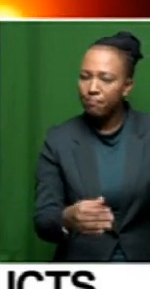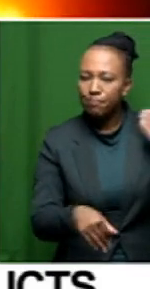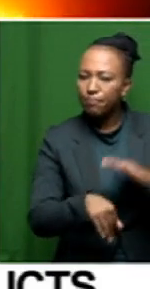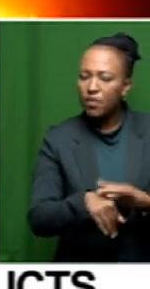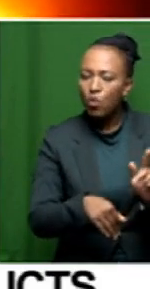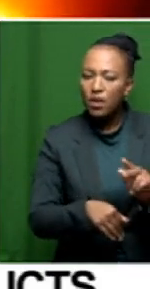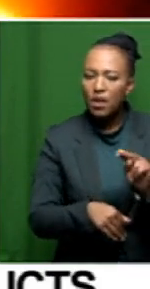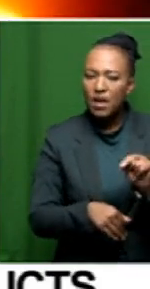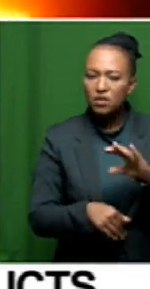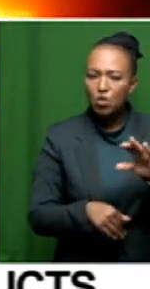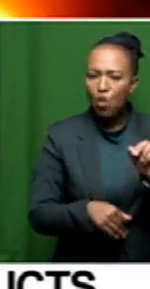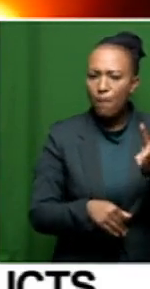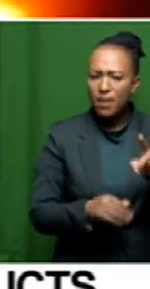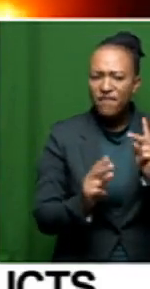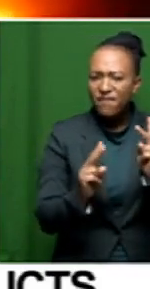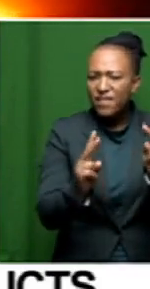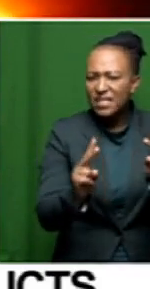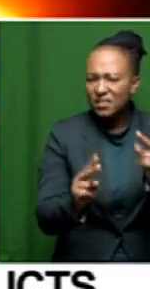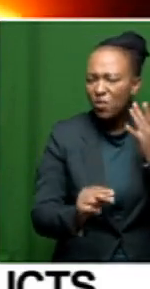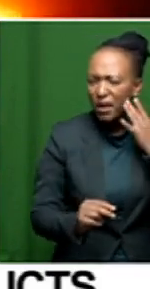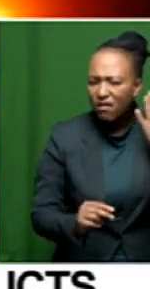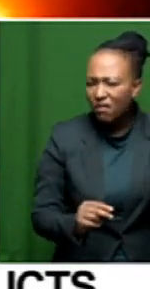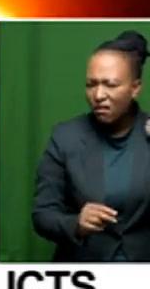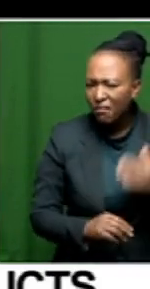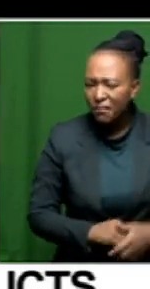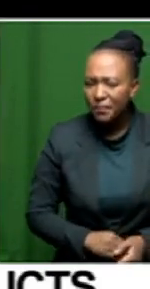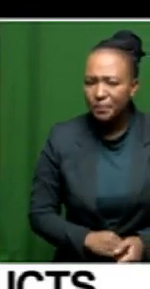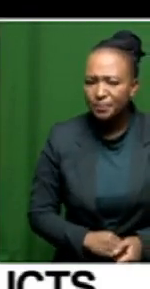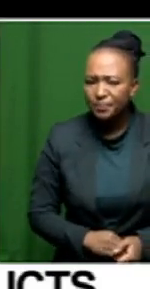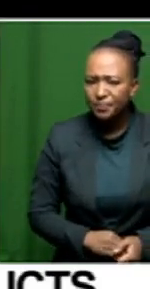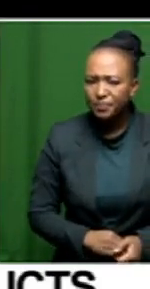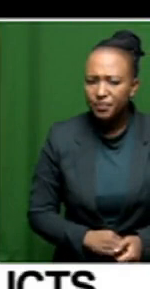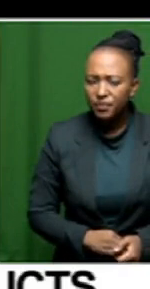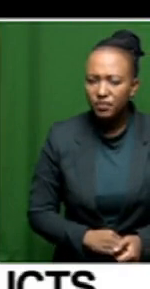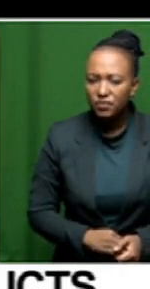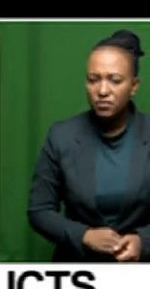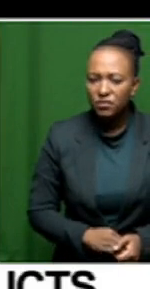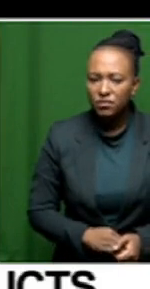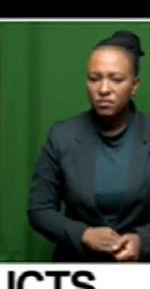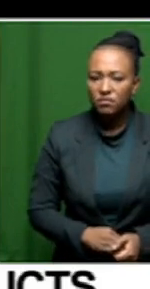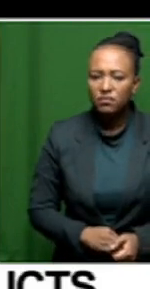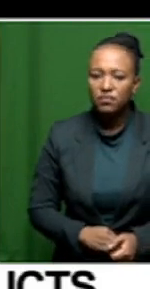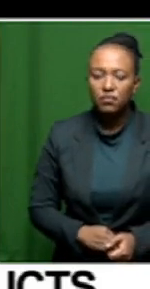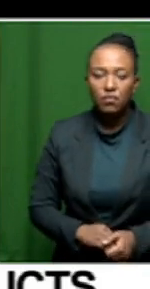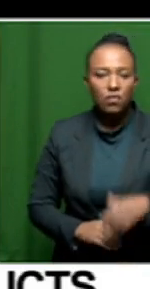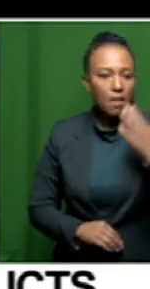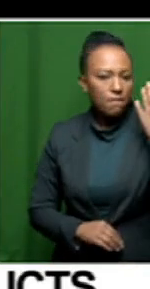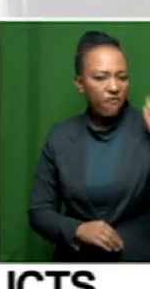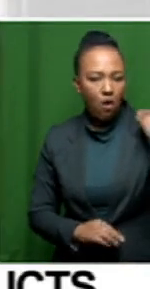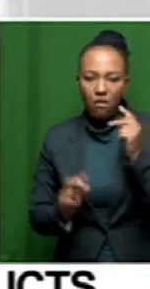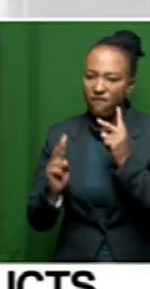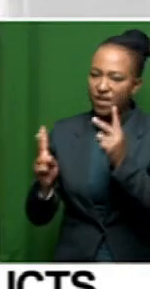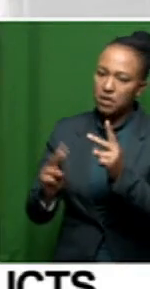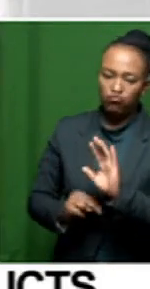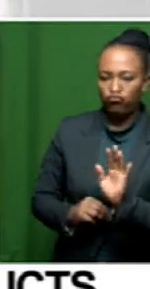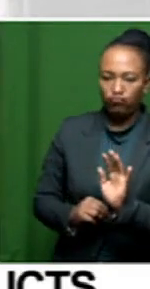time that the NCOP paid an oversight visit to Charlotte Maxeke? No, we never visited.